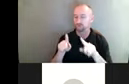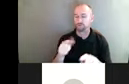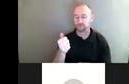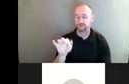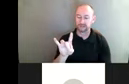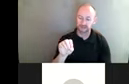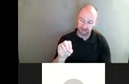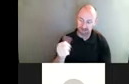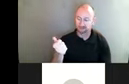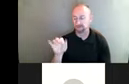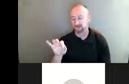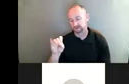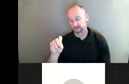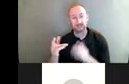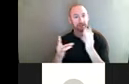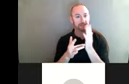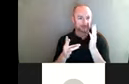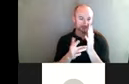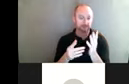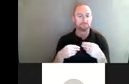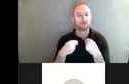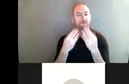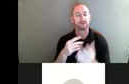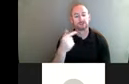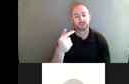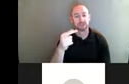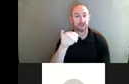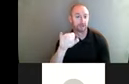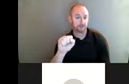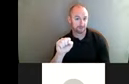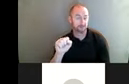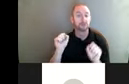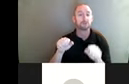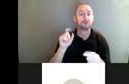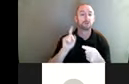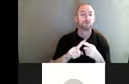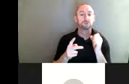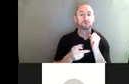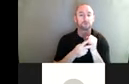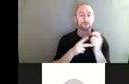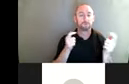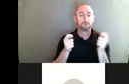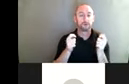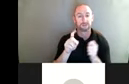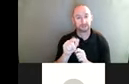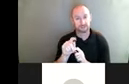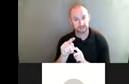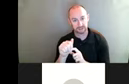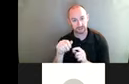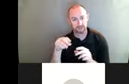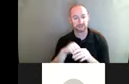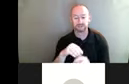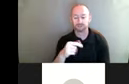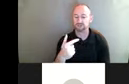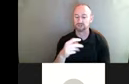90s, technology gave us GIS. It gave us the ability to store and manage data in